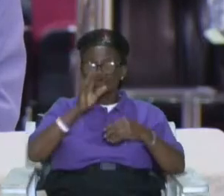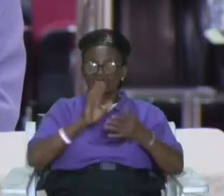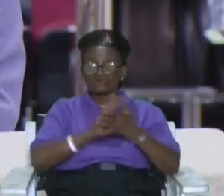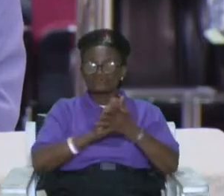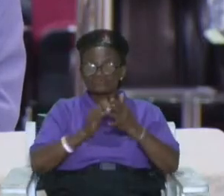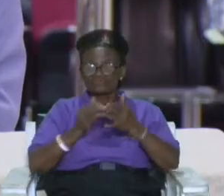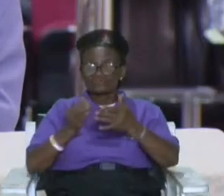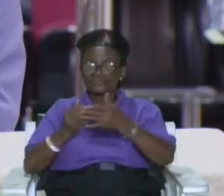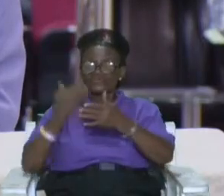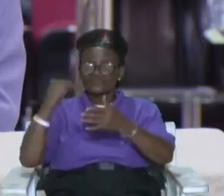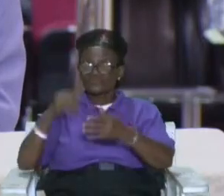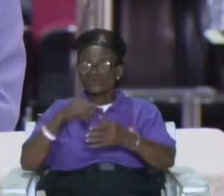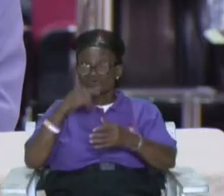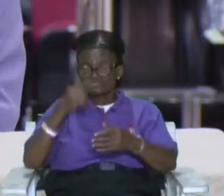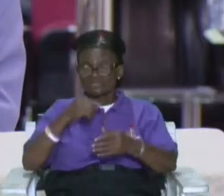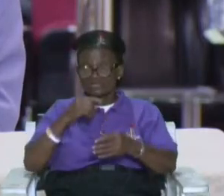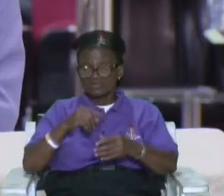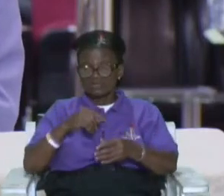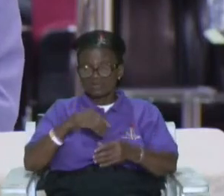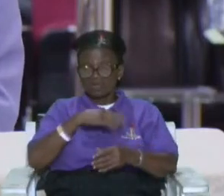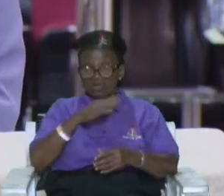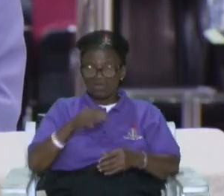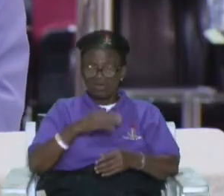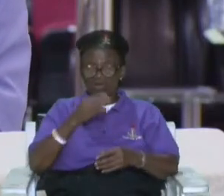were gained to me,